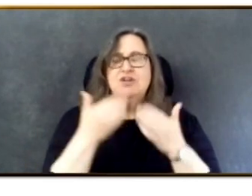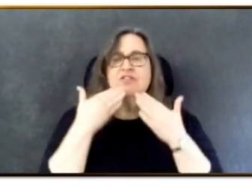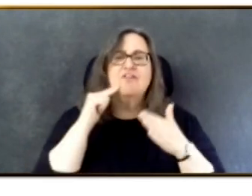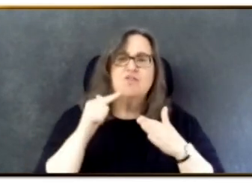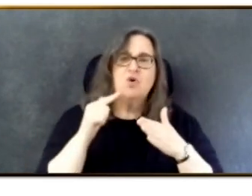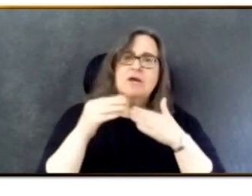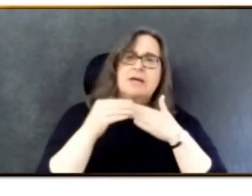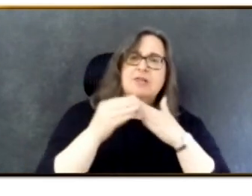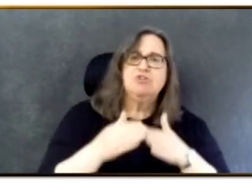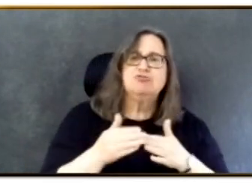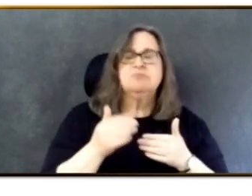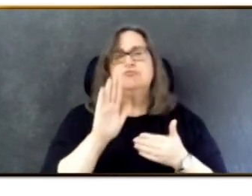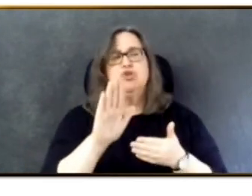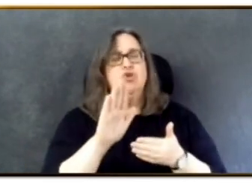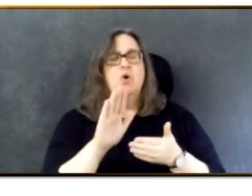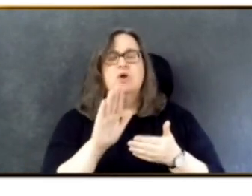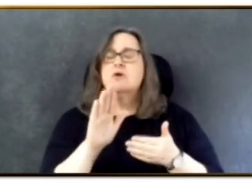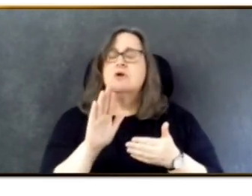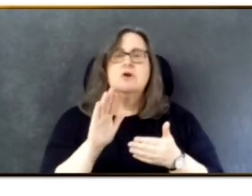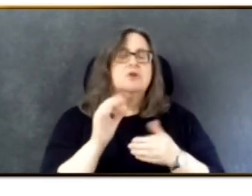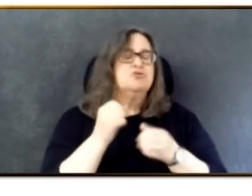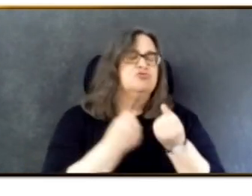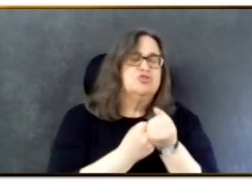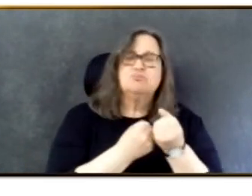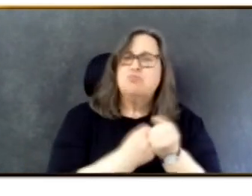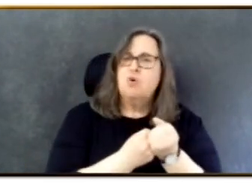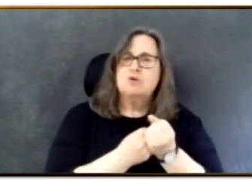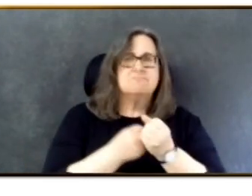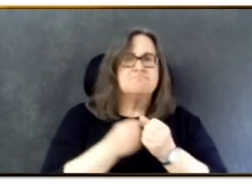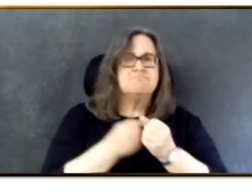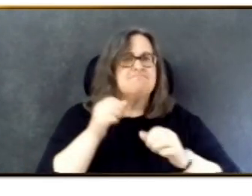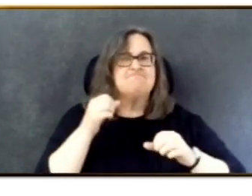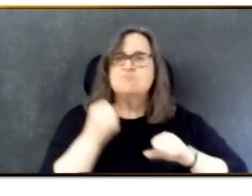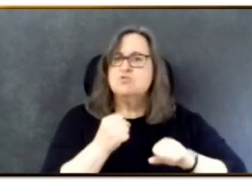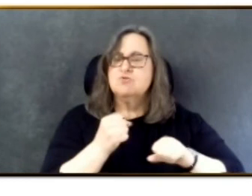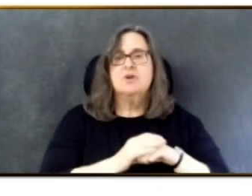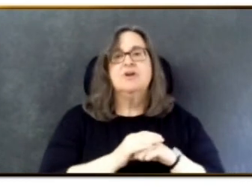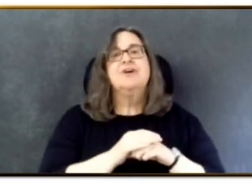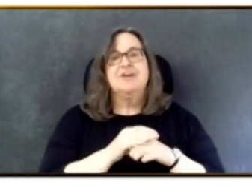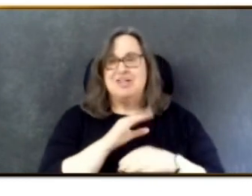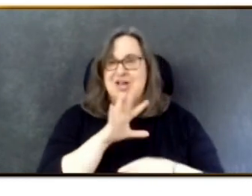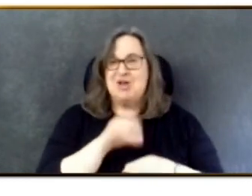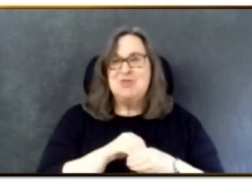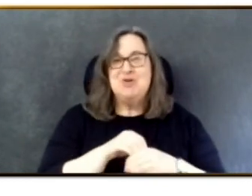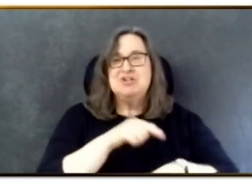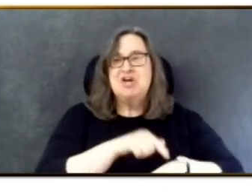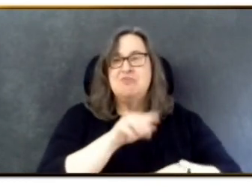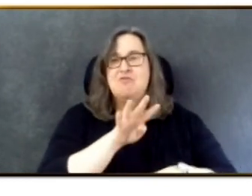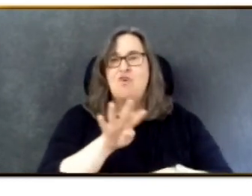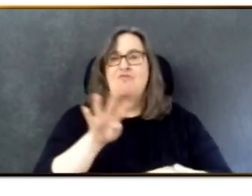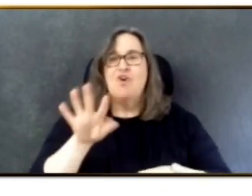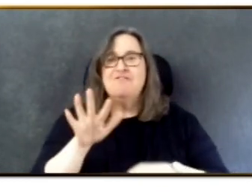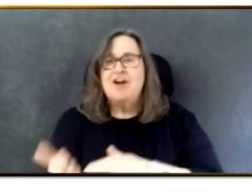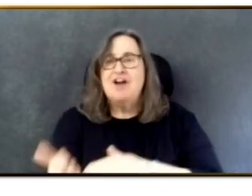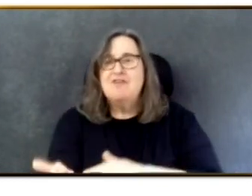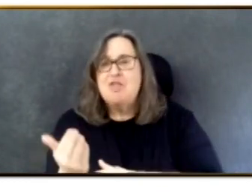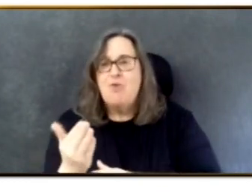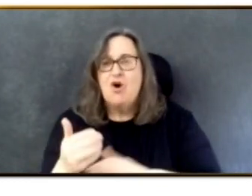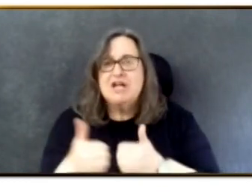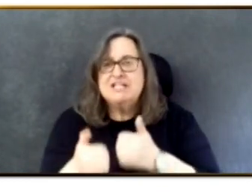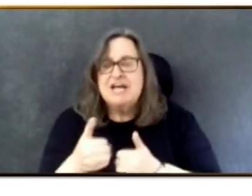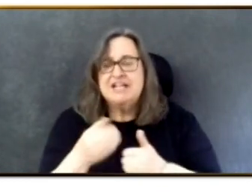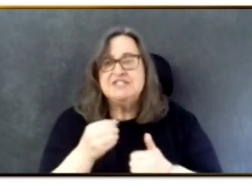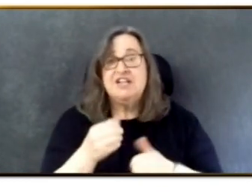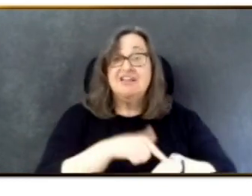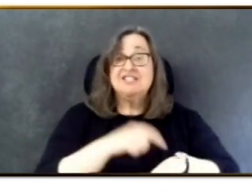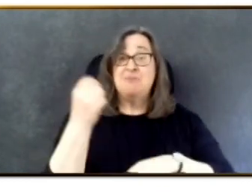your unwavering support, including the 4:45 a.m. text and the 11 p.m. conference calls. Illinois would not have